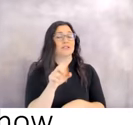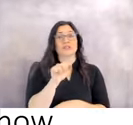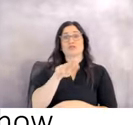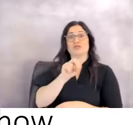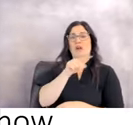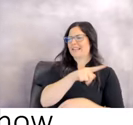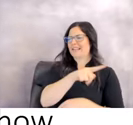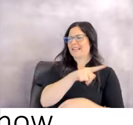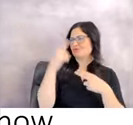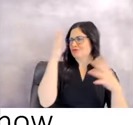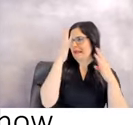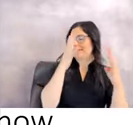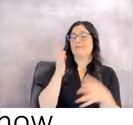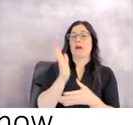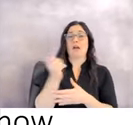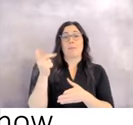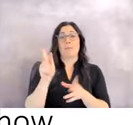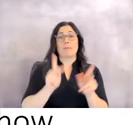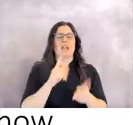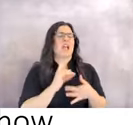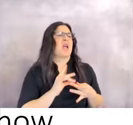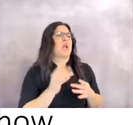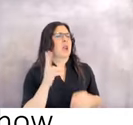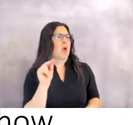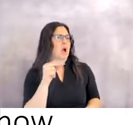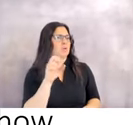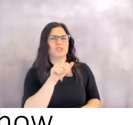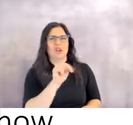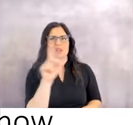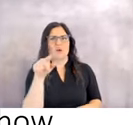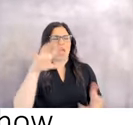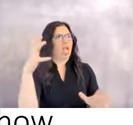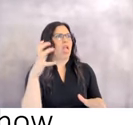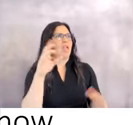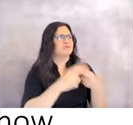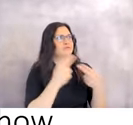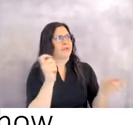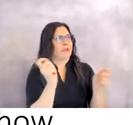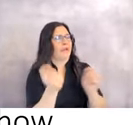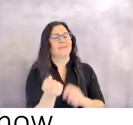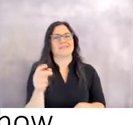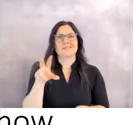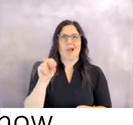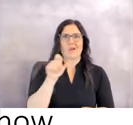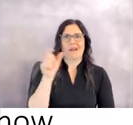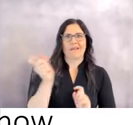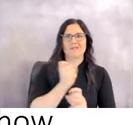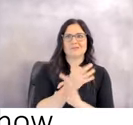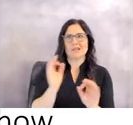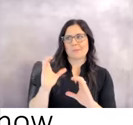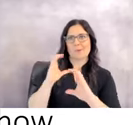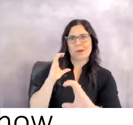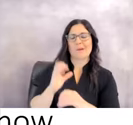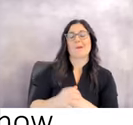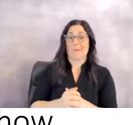the slides. And other people say no, because Sean's always screwing around with the slides. Or no, because they didn't feed us burritos. And